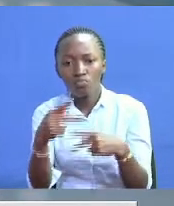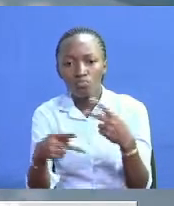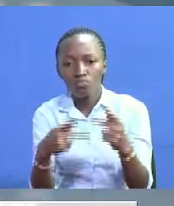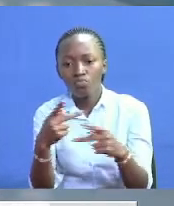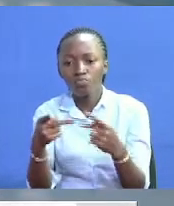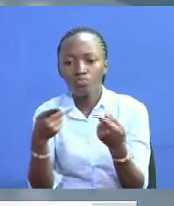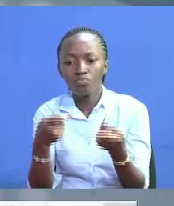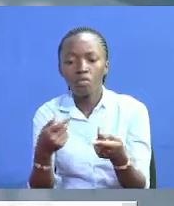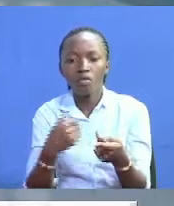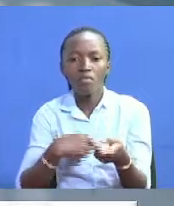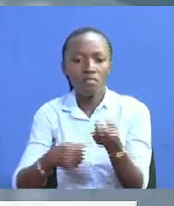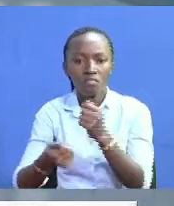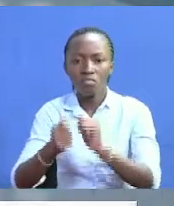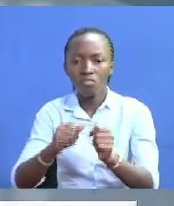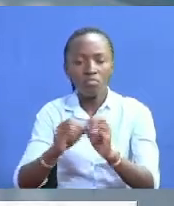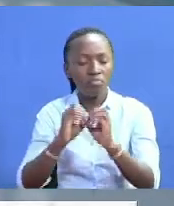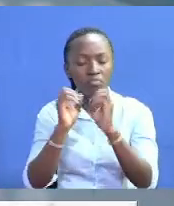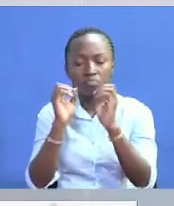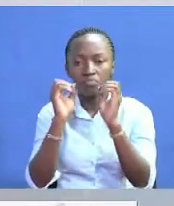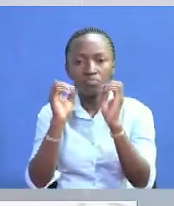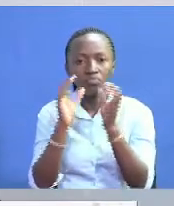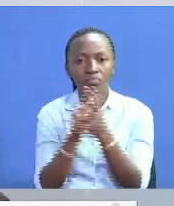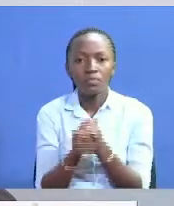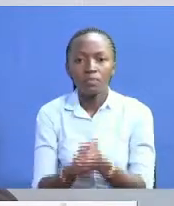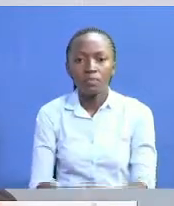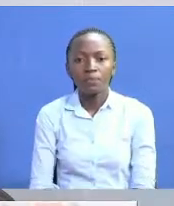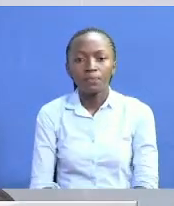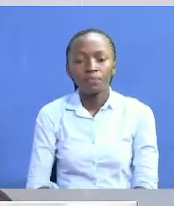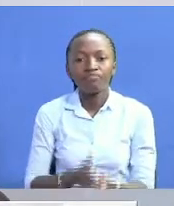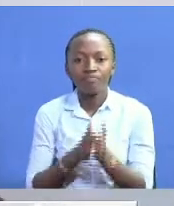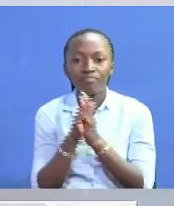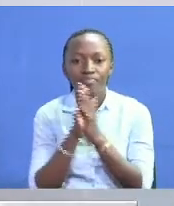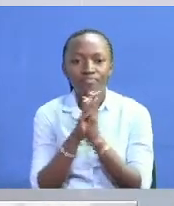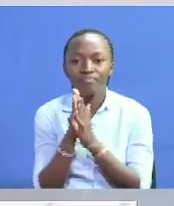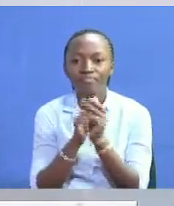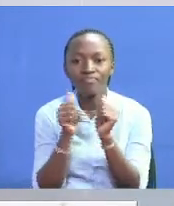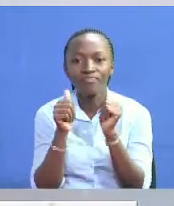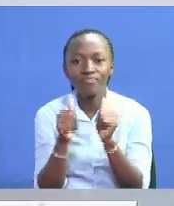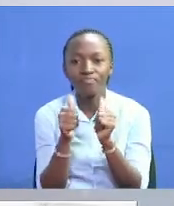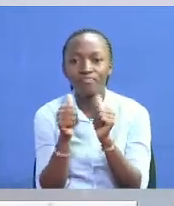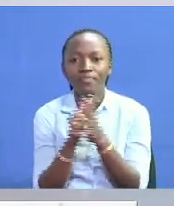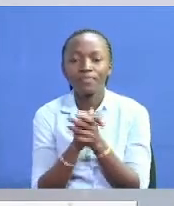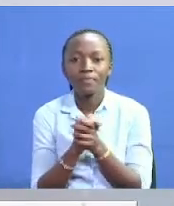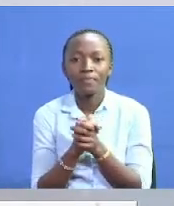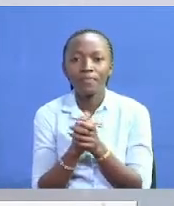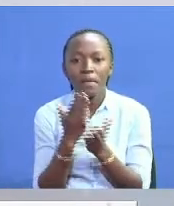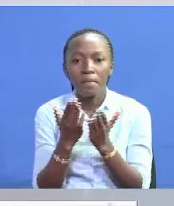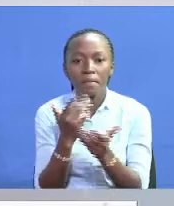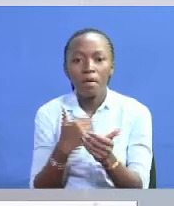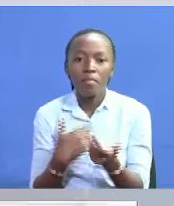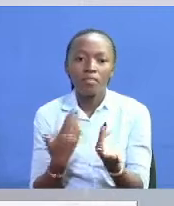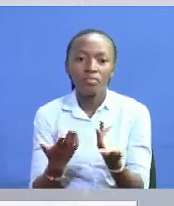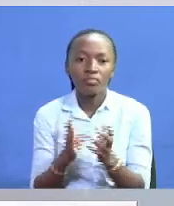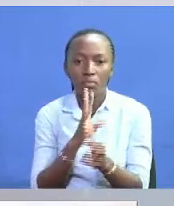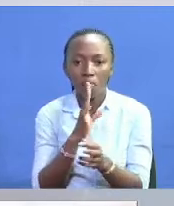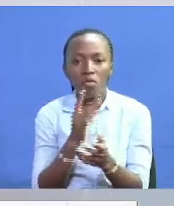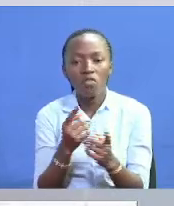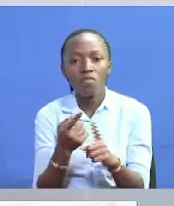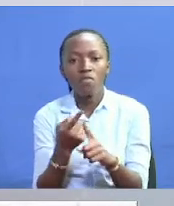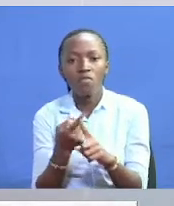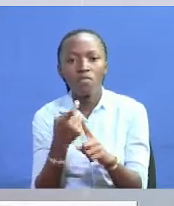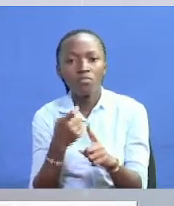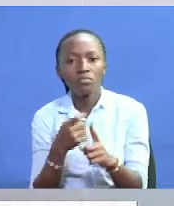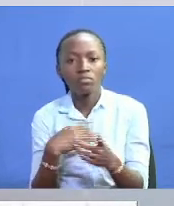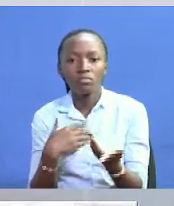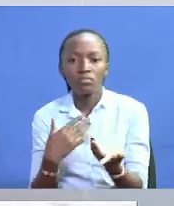curtails the activism that students can actually demonstrate. All right, interesting. Now, maybe I just want to borrow from what we saw, the